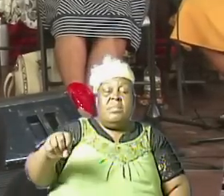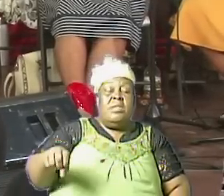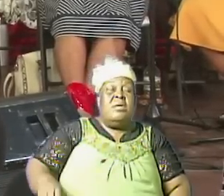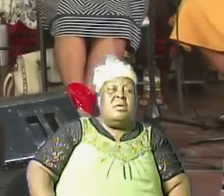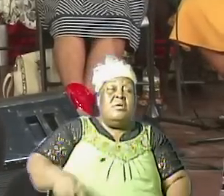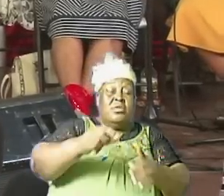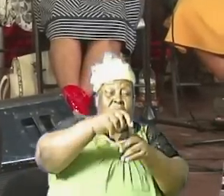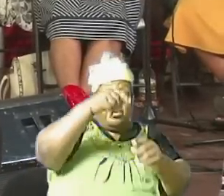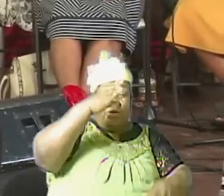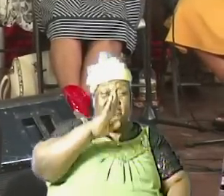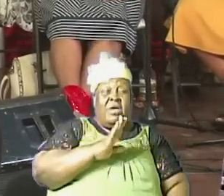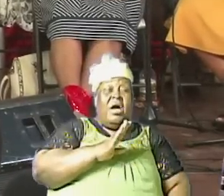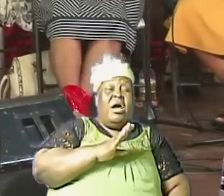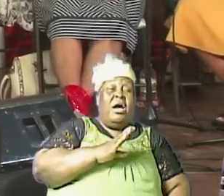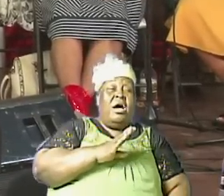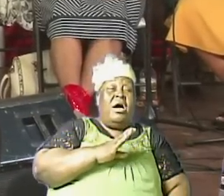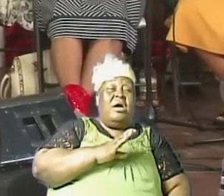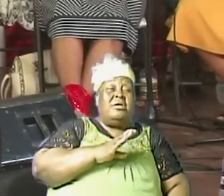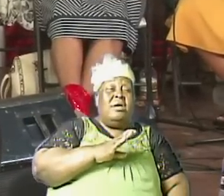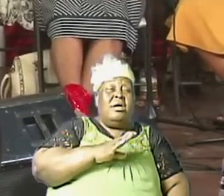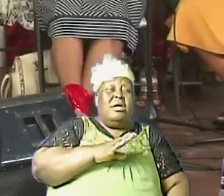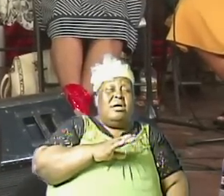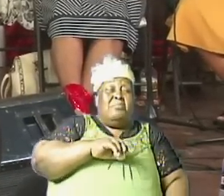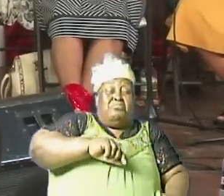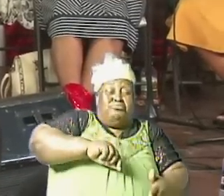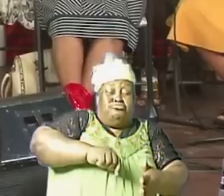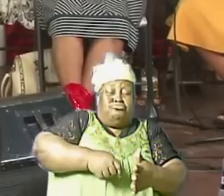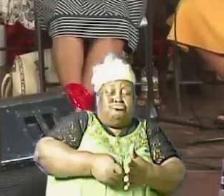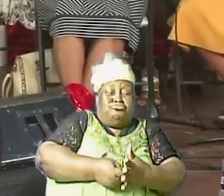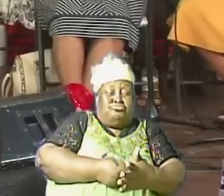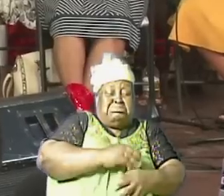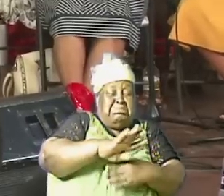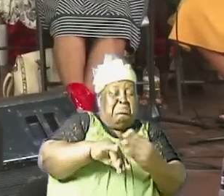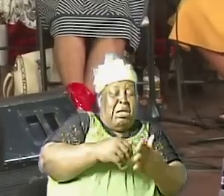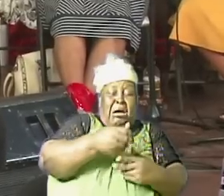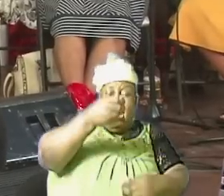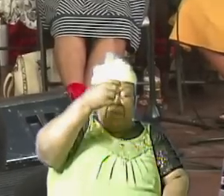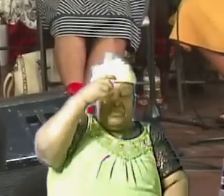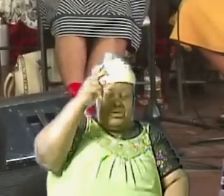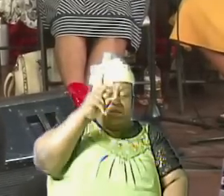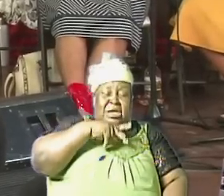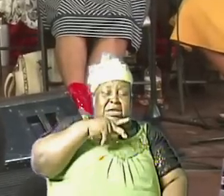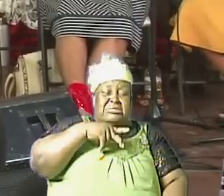The word of God penetrate